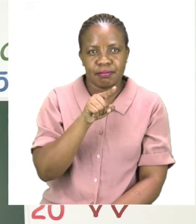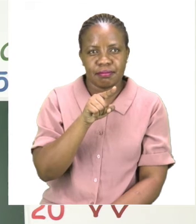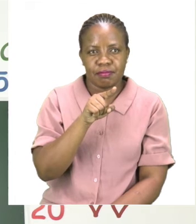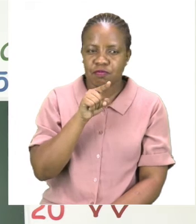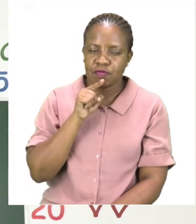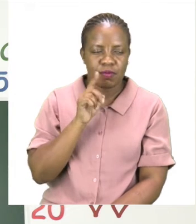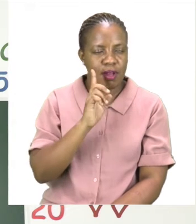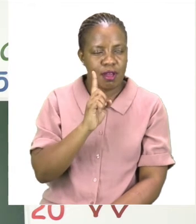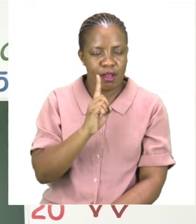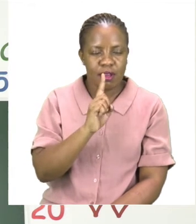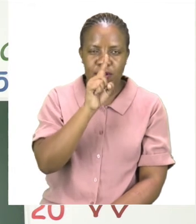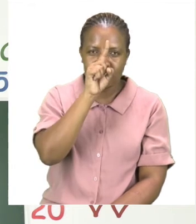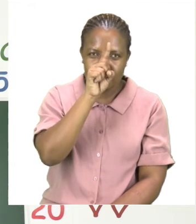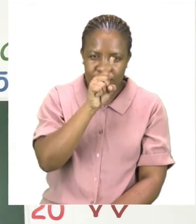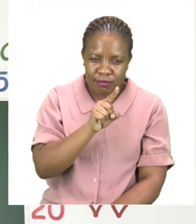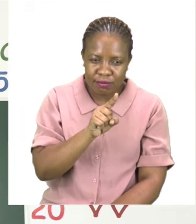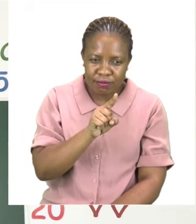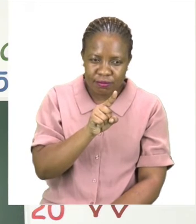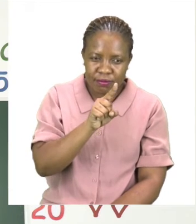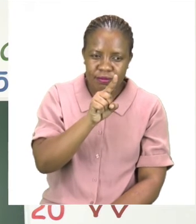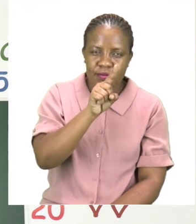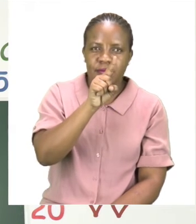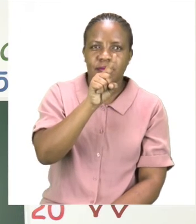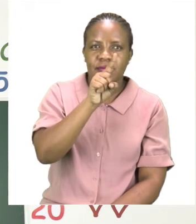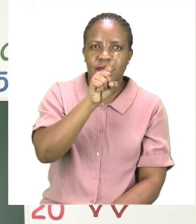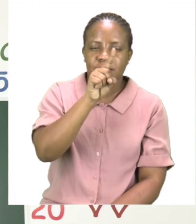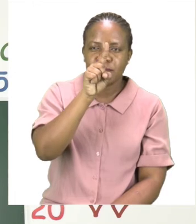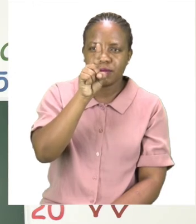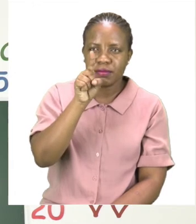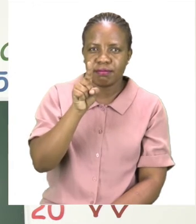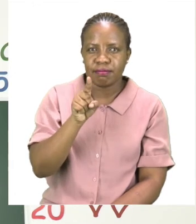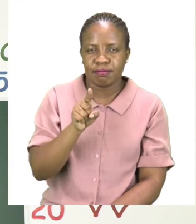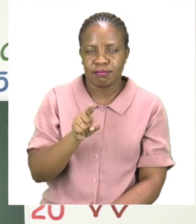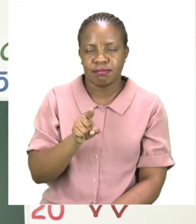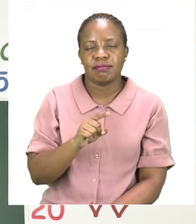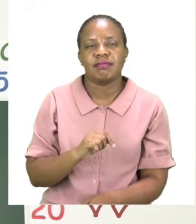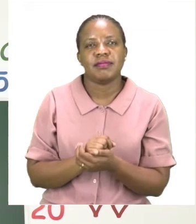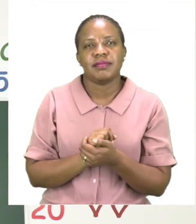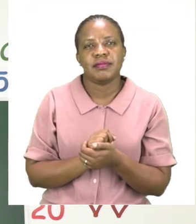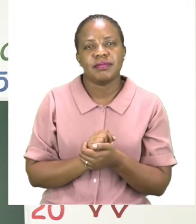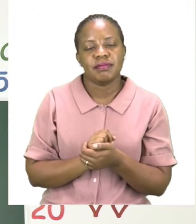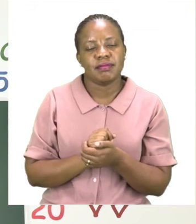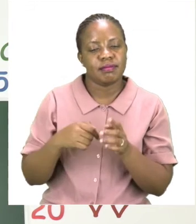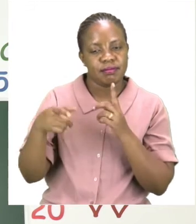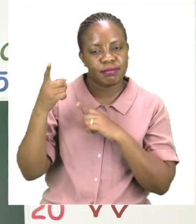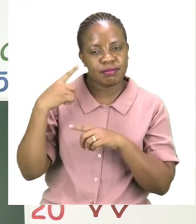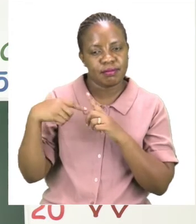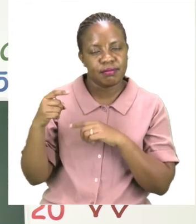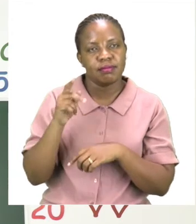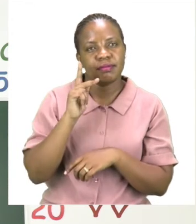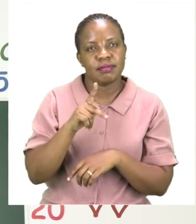we go up and round back down. Let's try again.